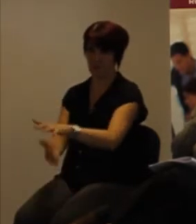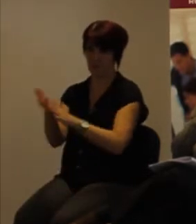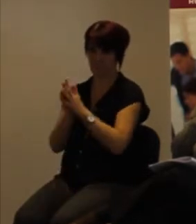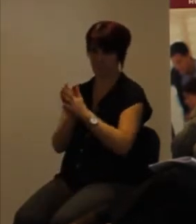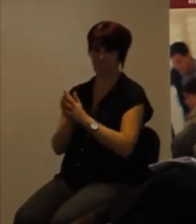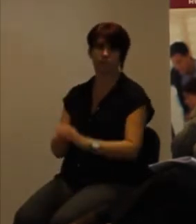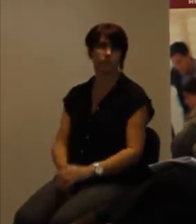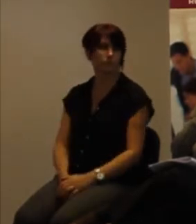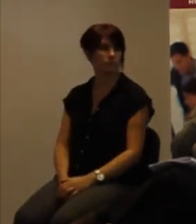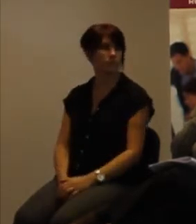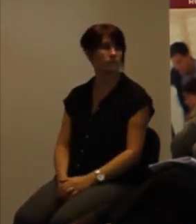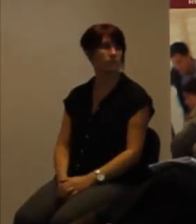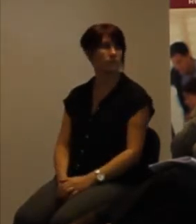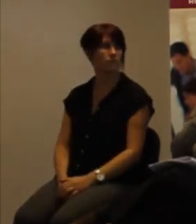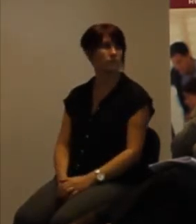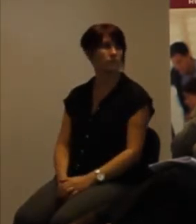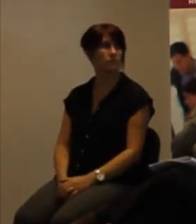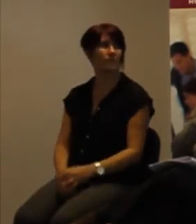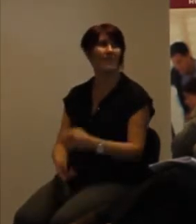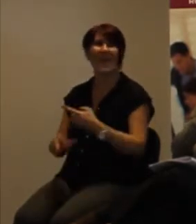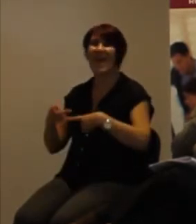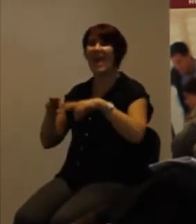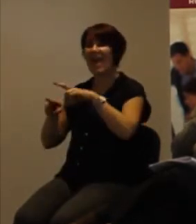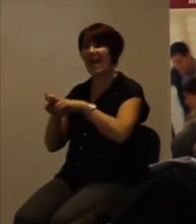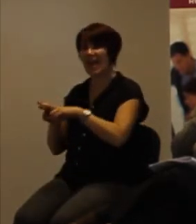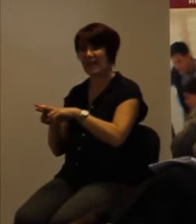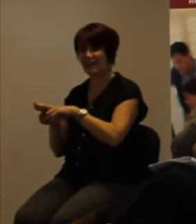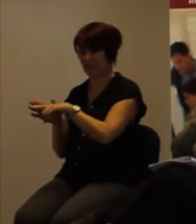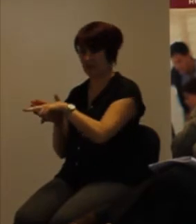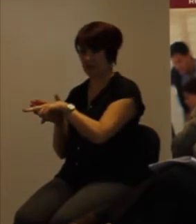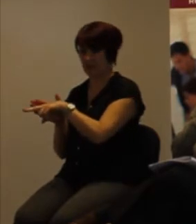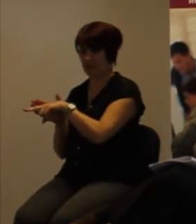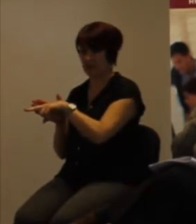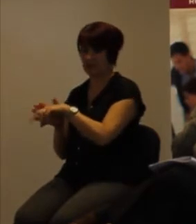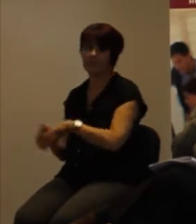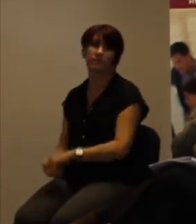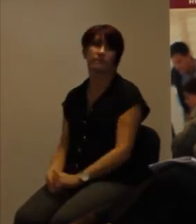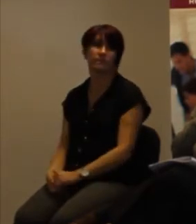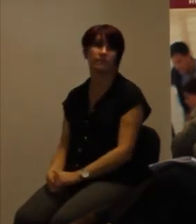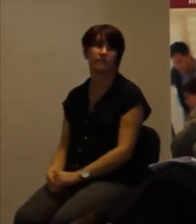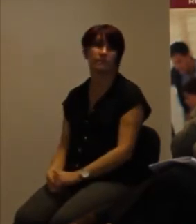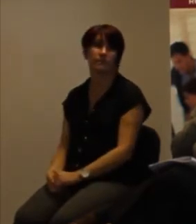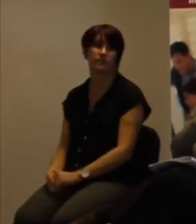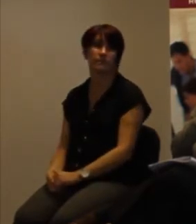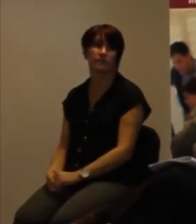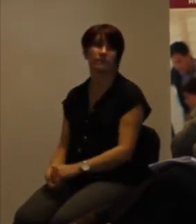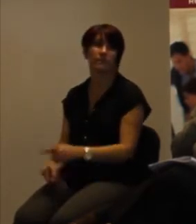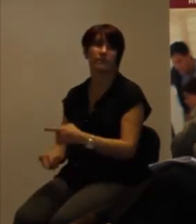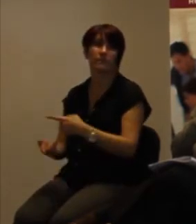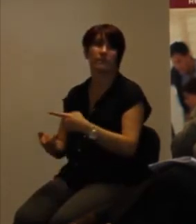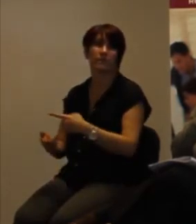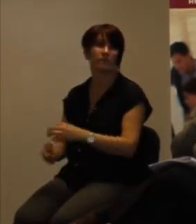These are not permitted if the learner is ability, or if they're not needed. In this case, the